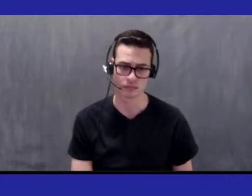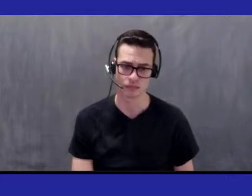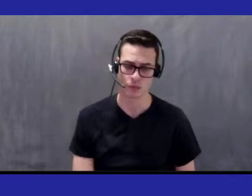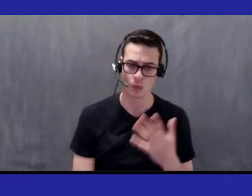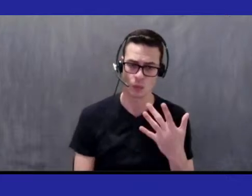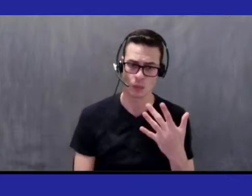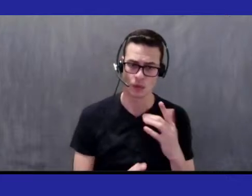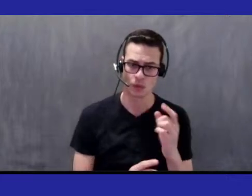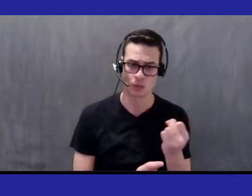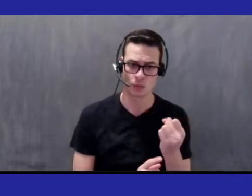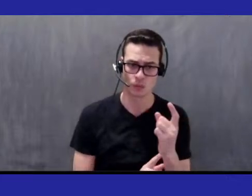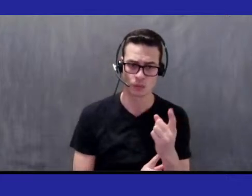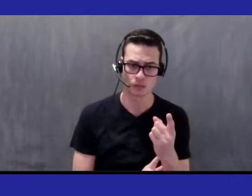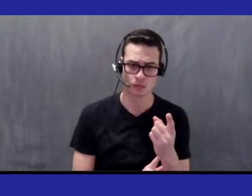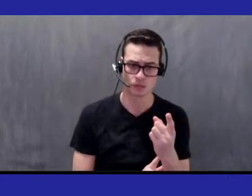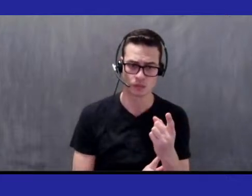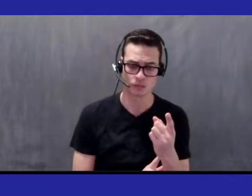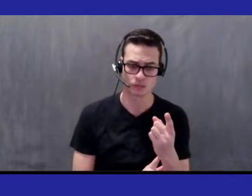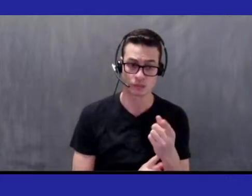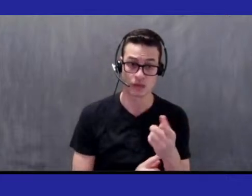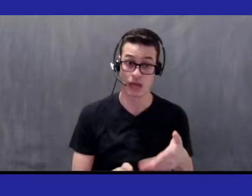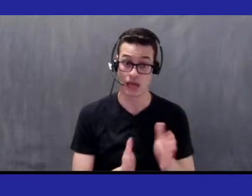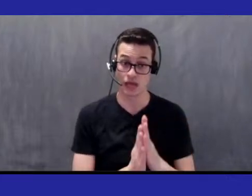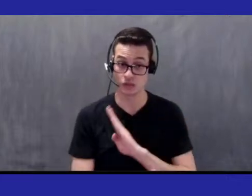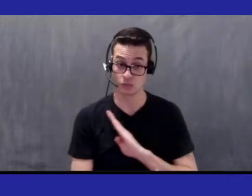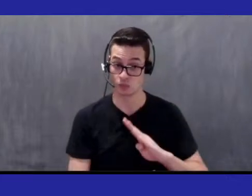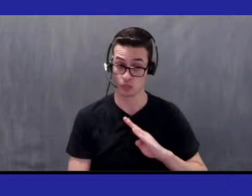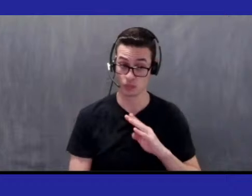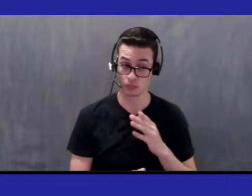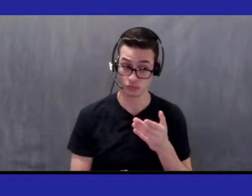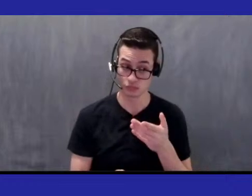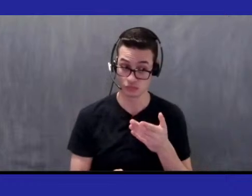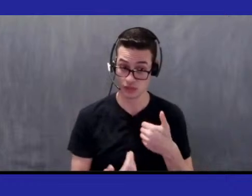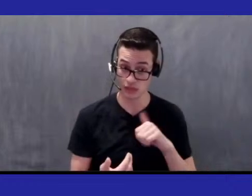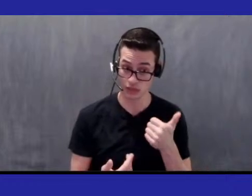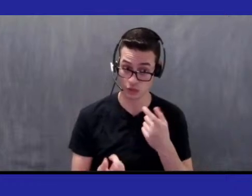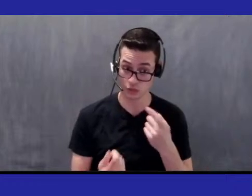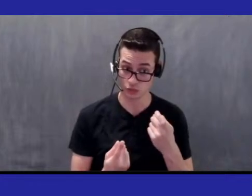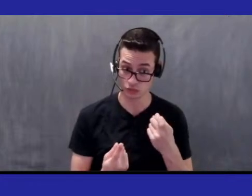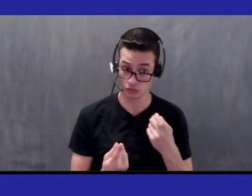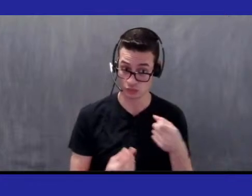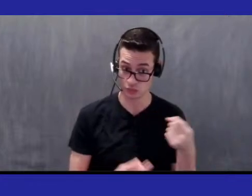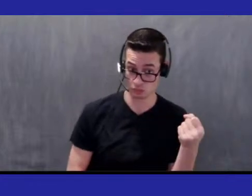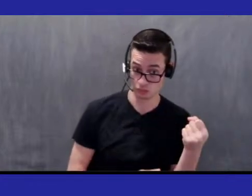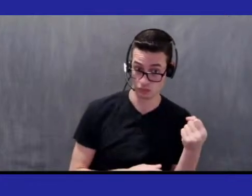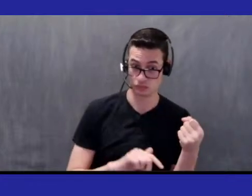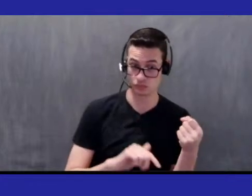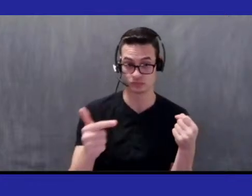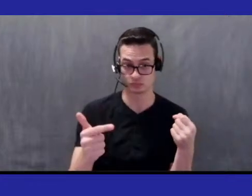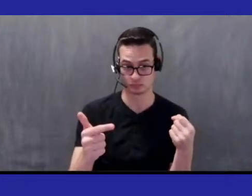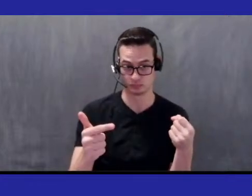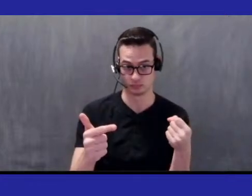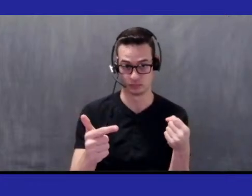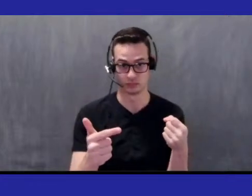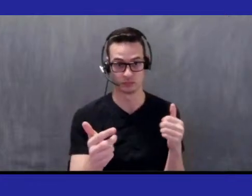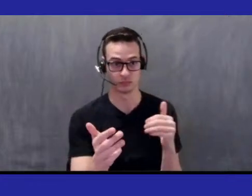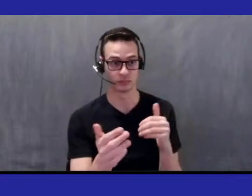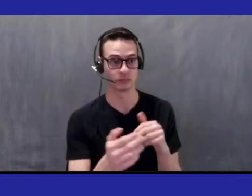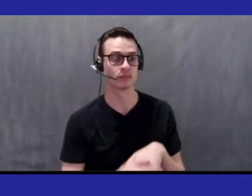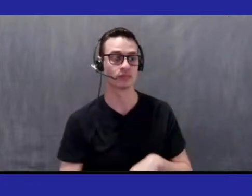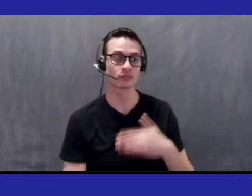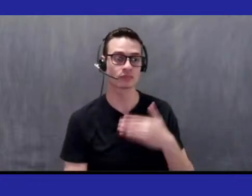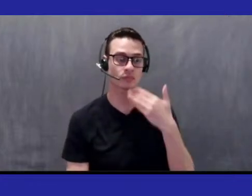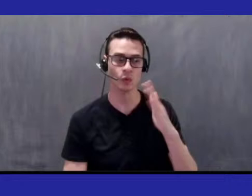ask our board members if they have any questions. I will poll. Dr. Pagan? Yeah, that's a great presentation. I have a